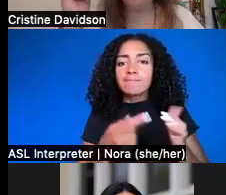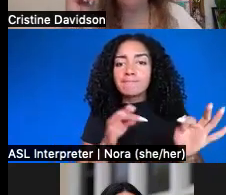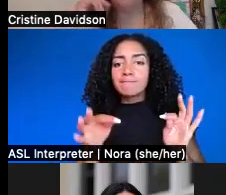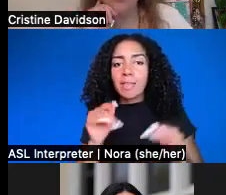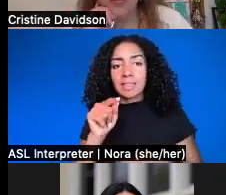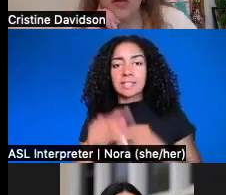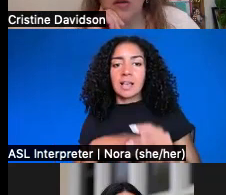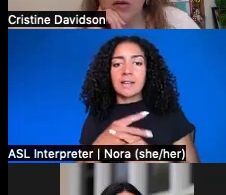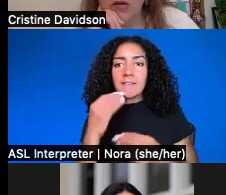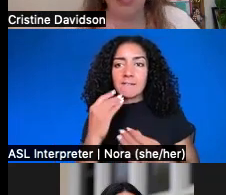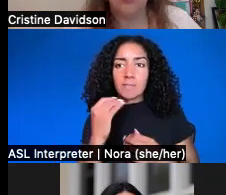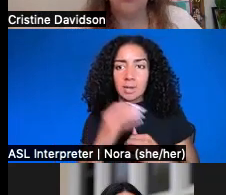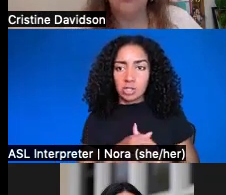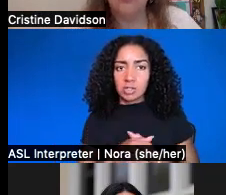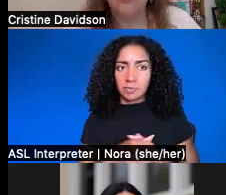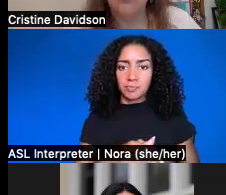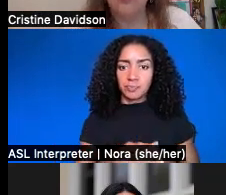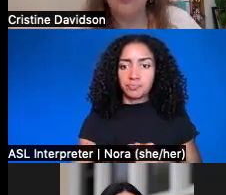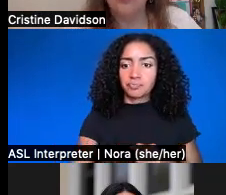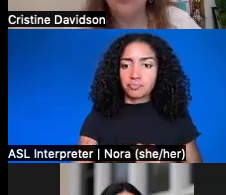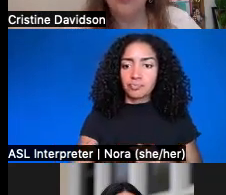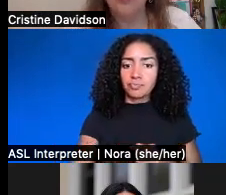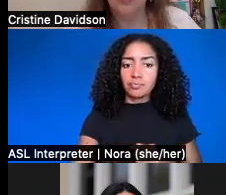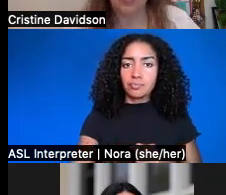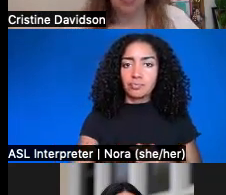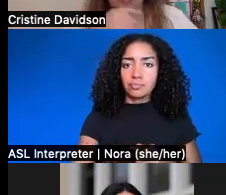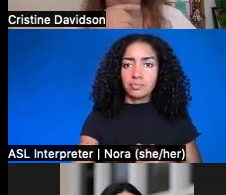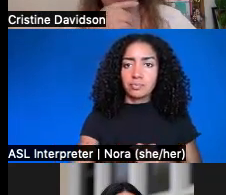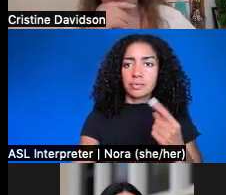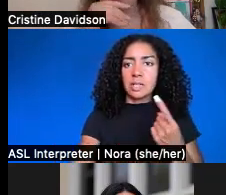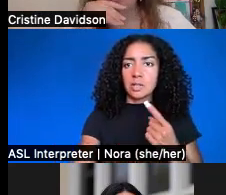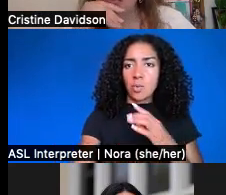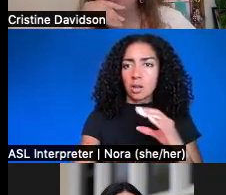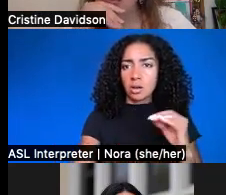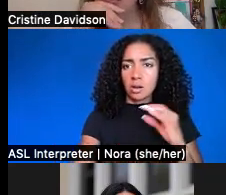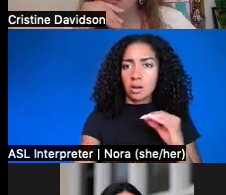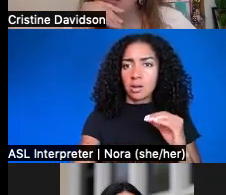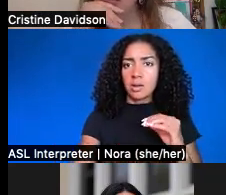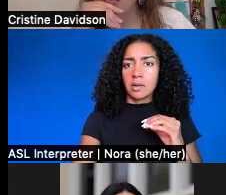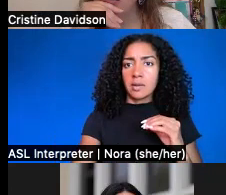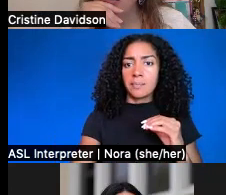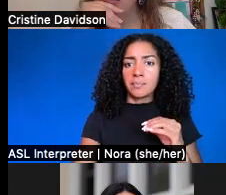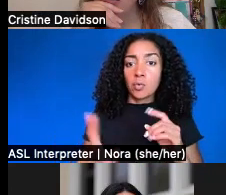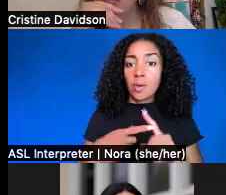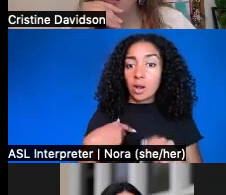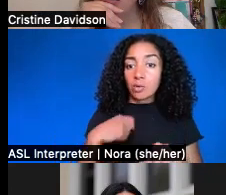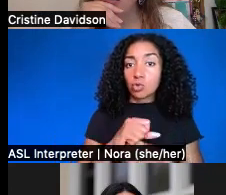ahead. No, I think when I was working in a clinic with a lot of non-natives, it was